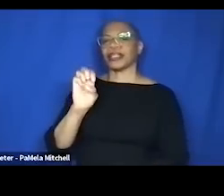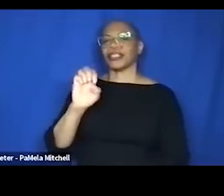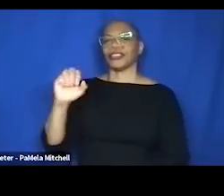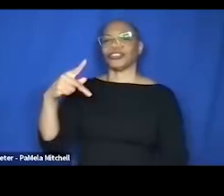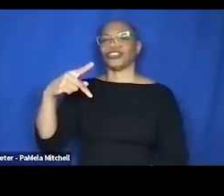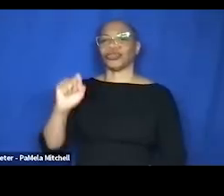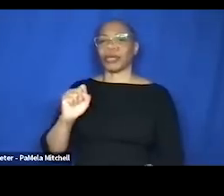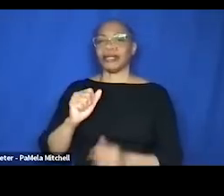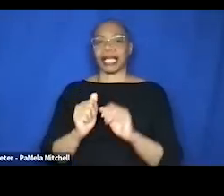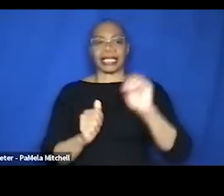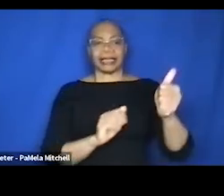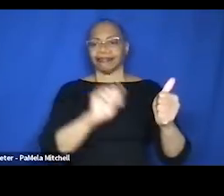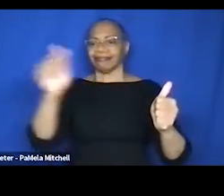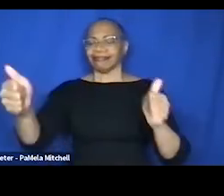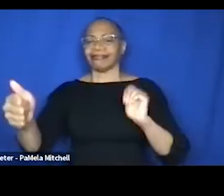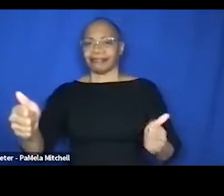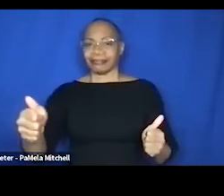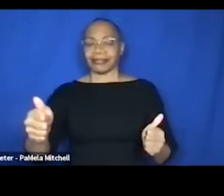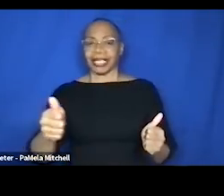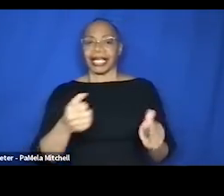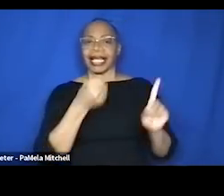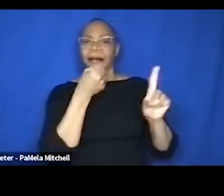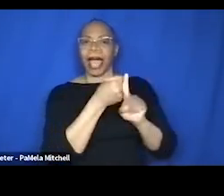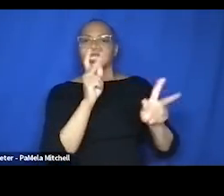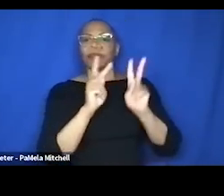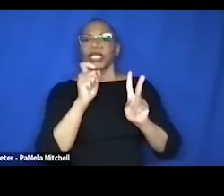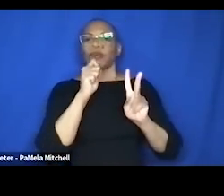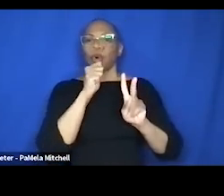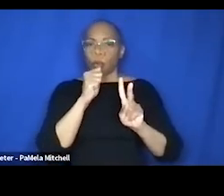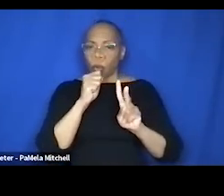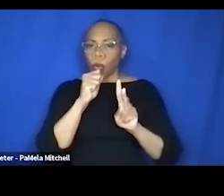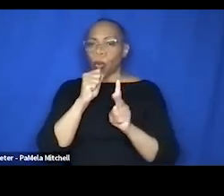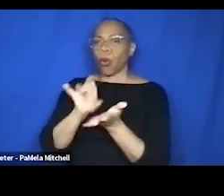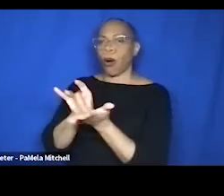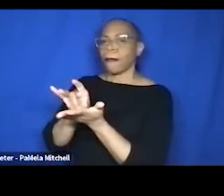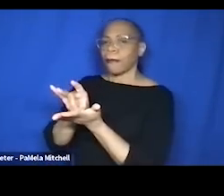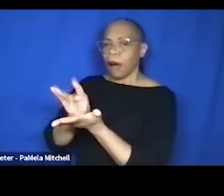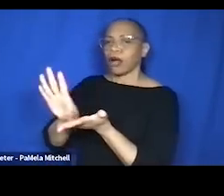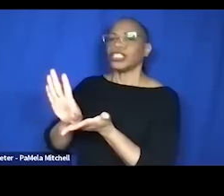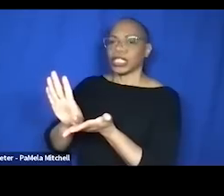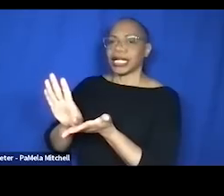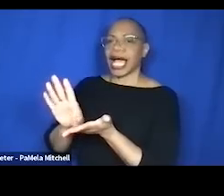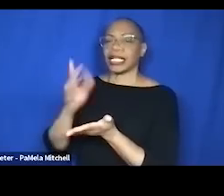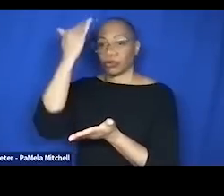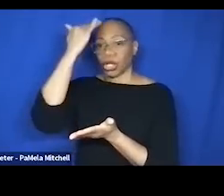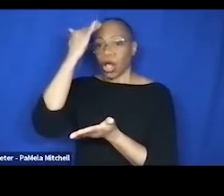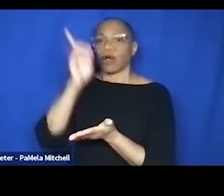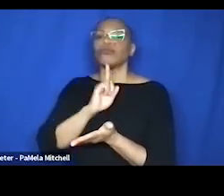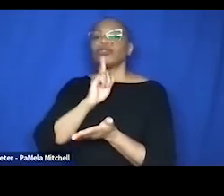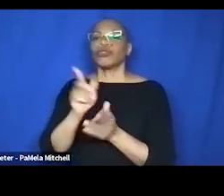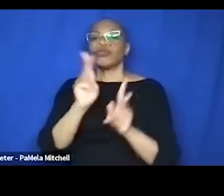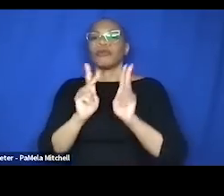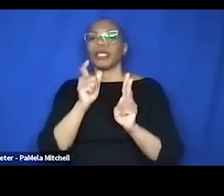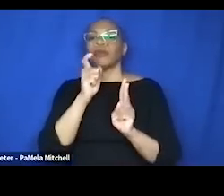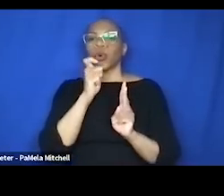does disproportionately impact folks who have been historically marginalized. And we know this is true for experiences of homelessness in general, and we certainly see